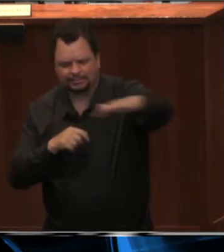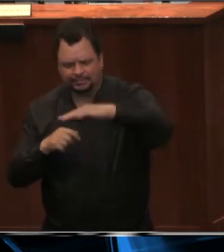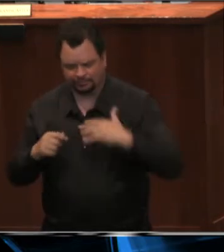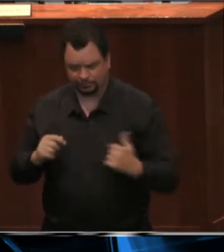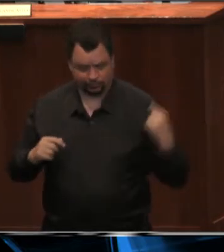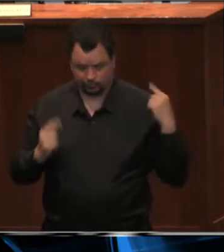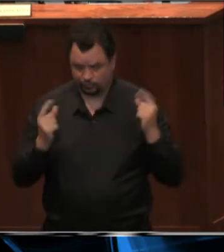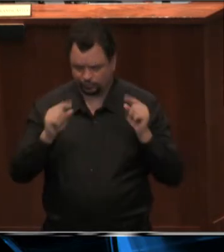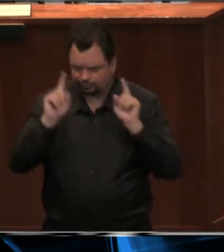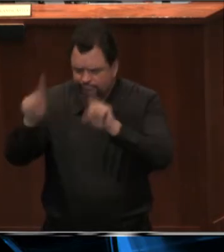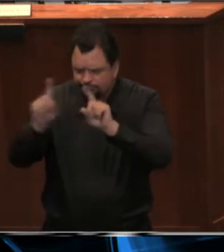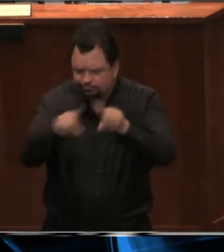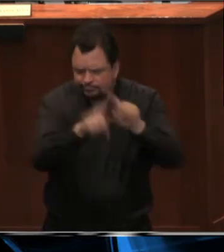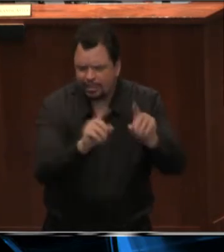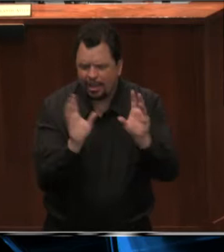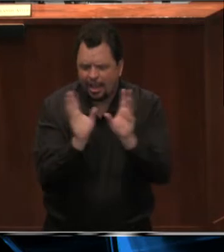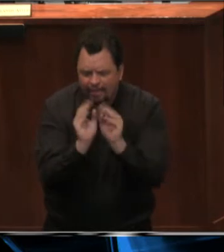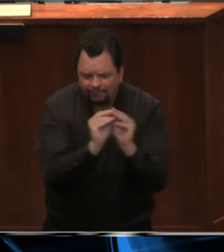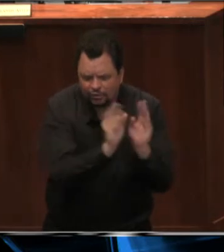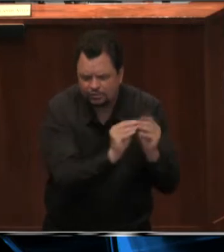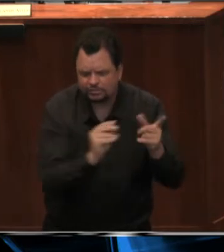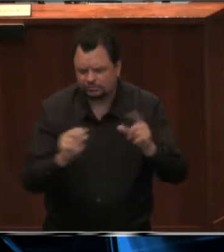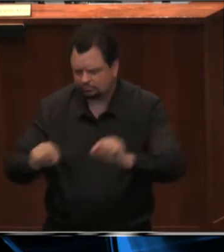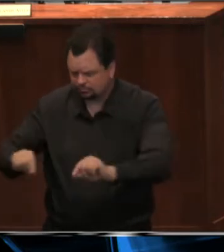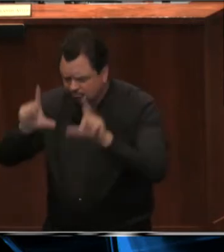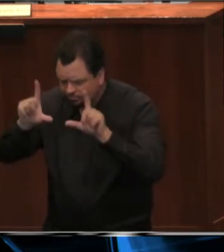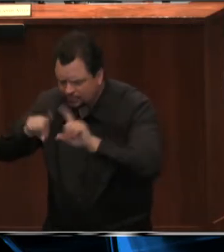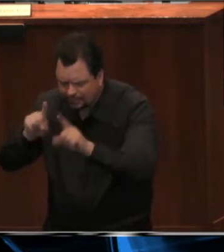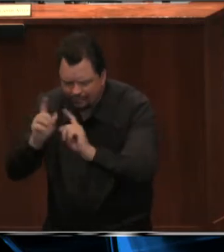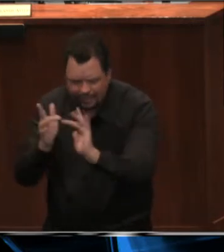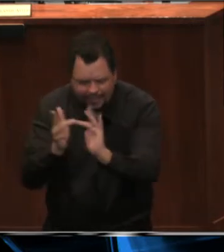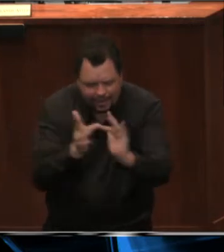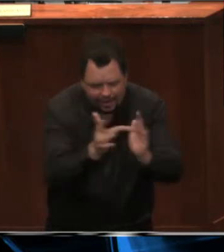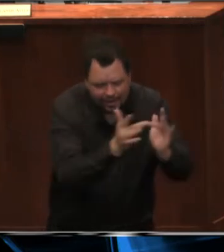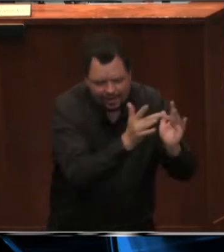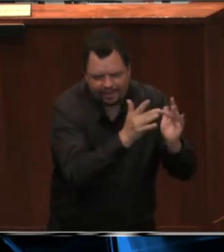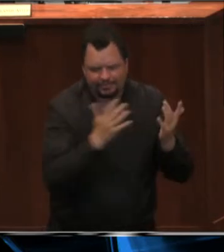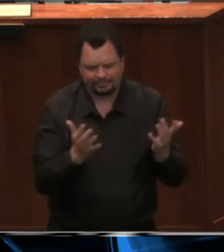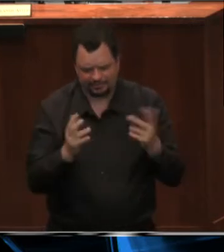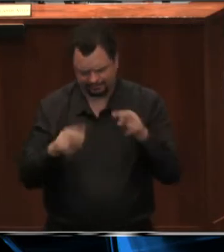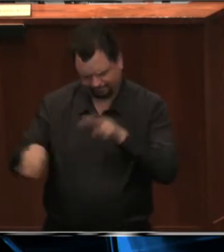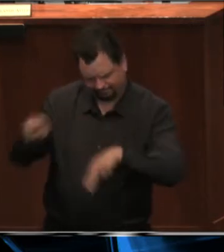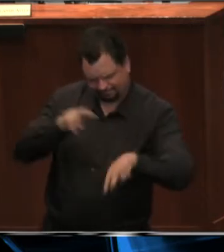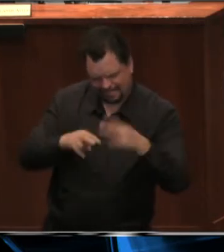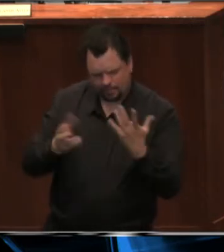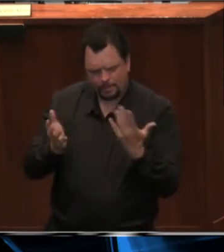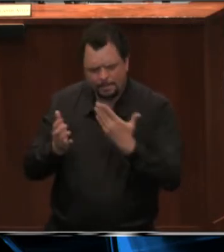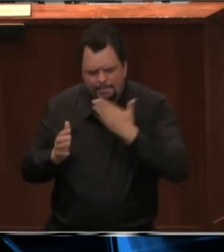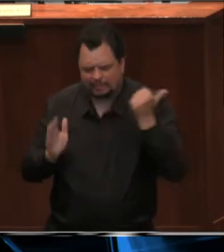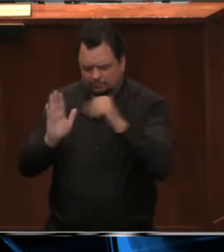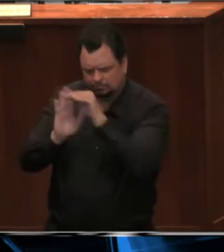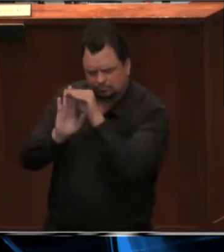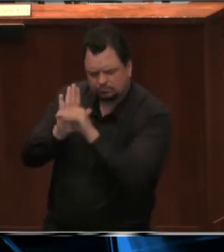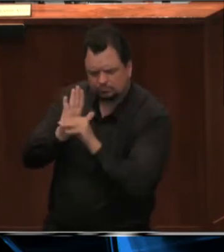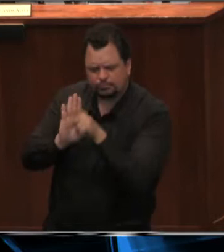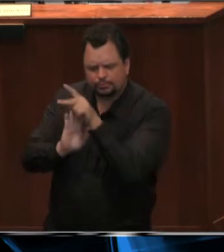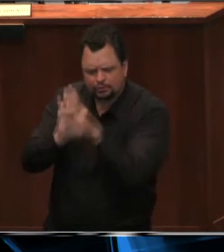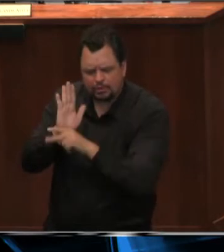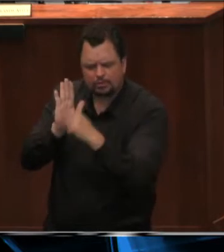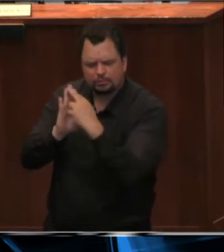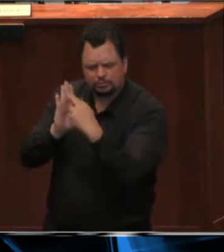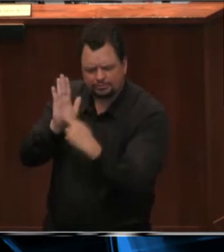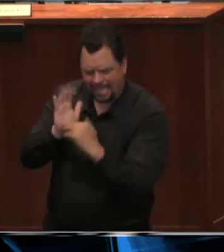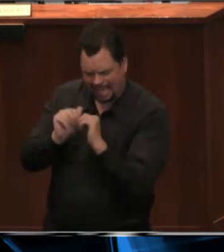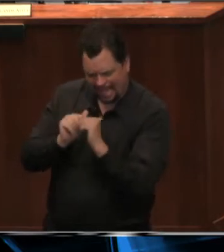one of the sessions was best policies for local health departments during COVID. And I was pleased